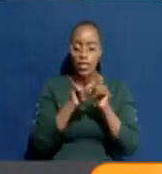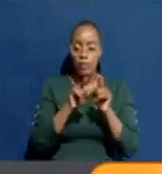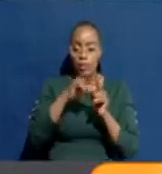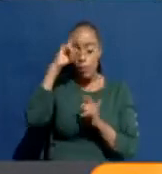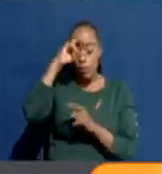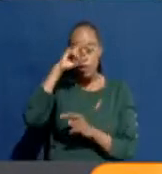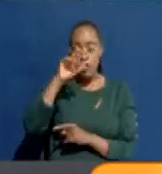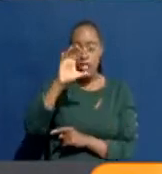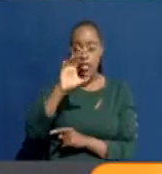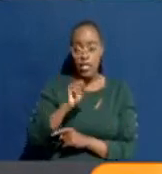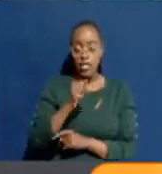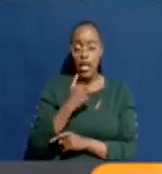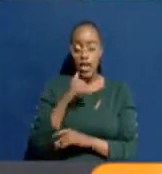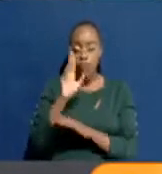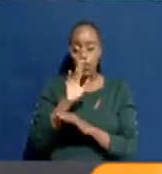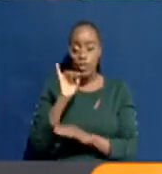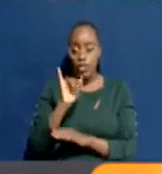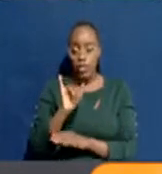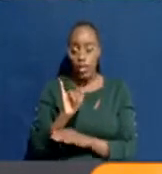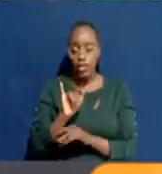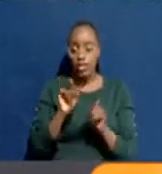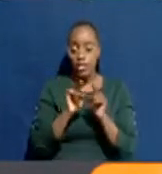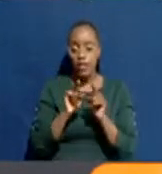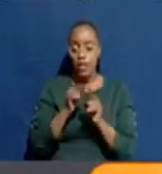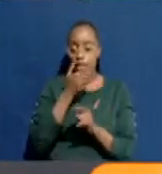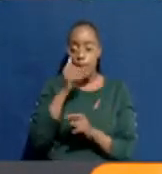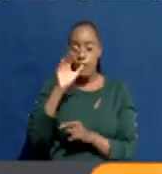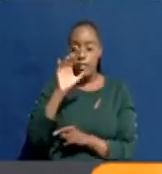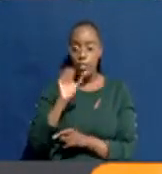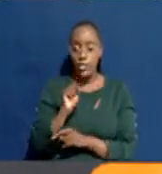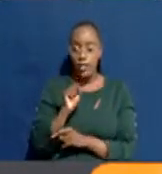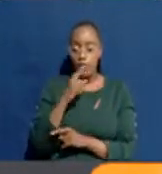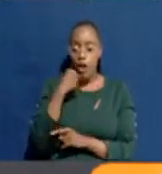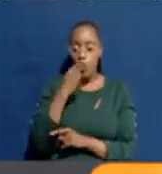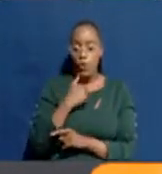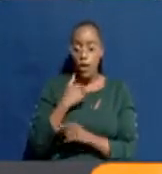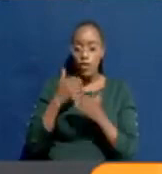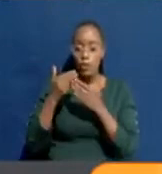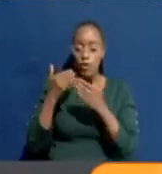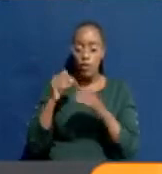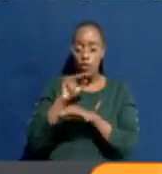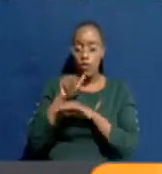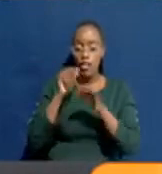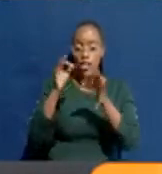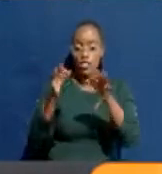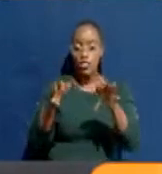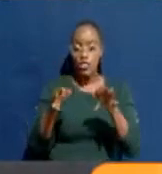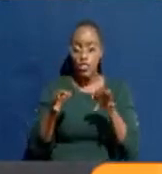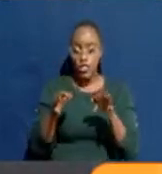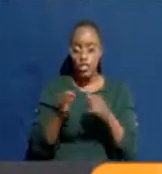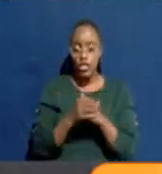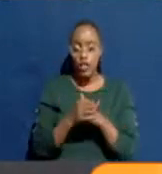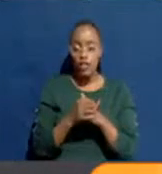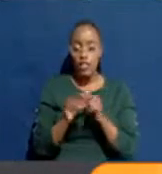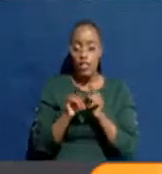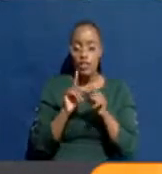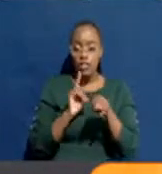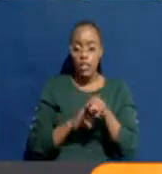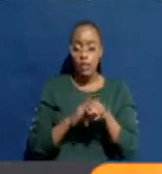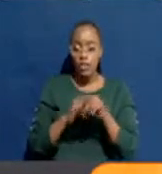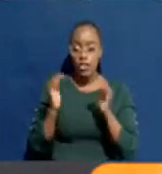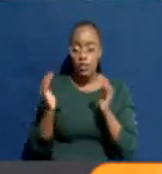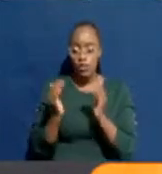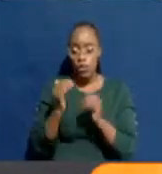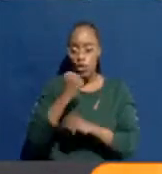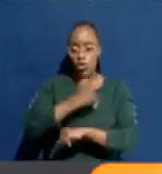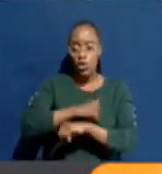of our CS. He's actually the best CS that we've ever had for Treasury. Actually, we went to the same small school in